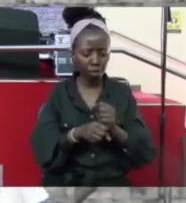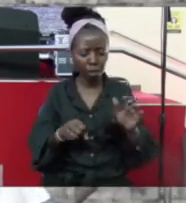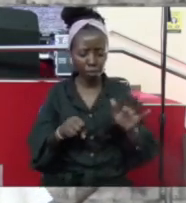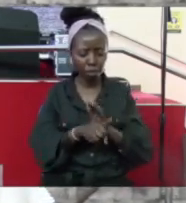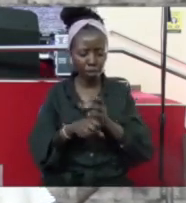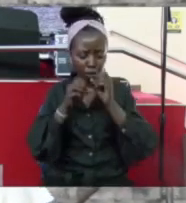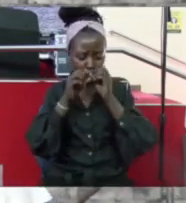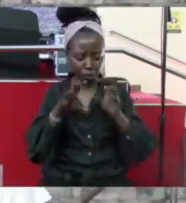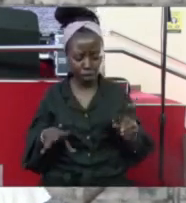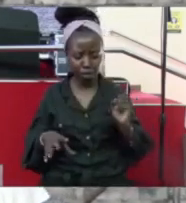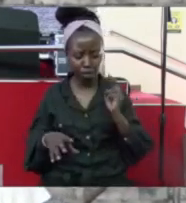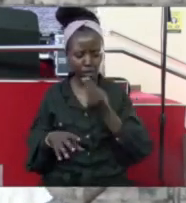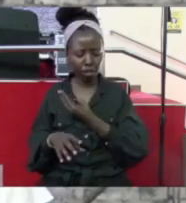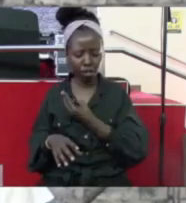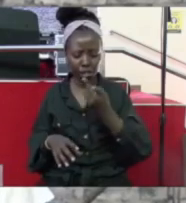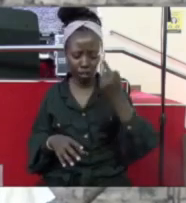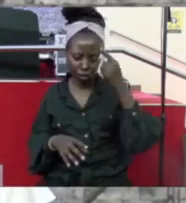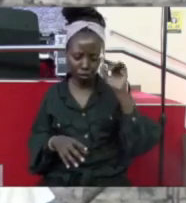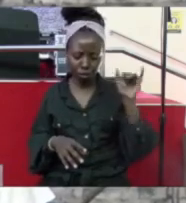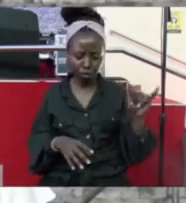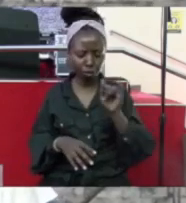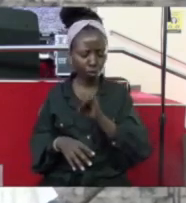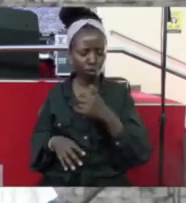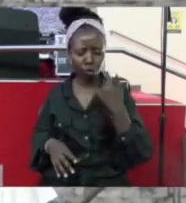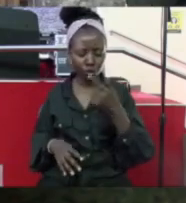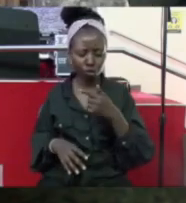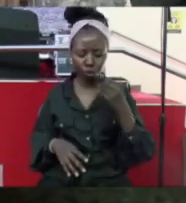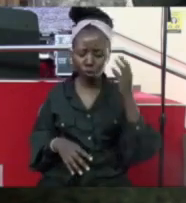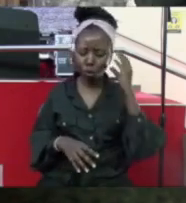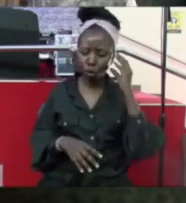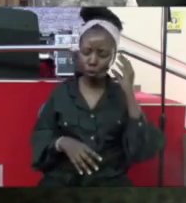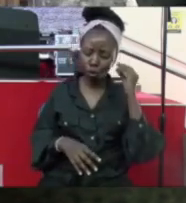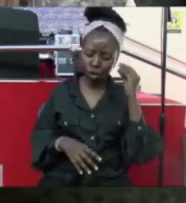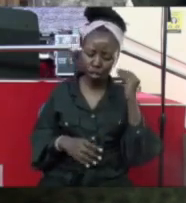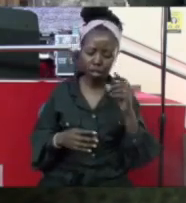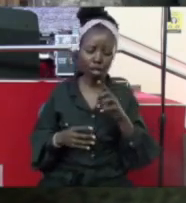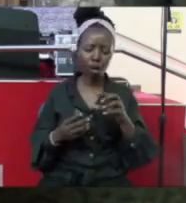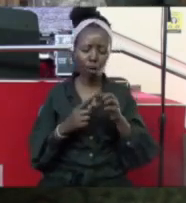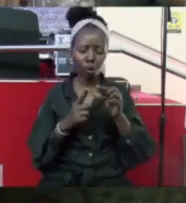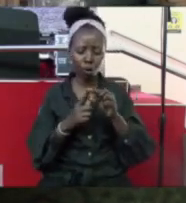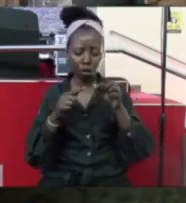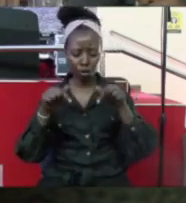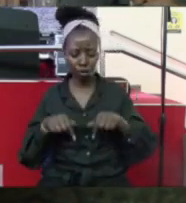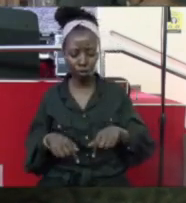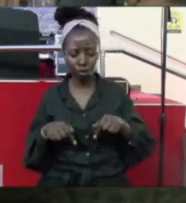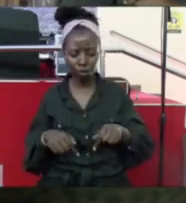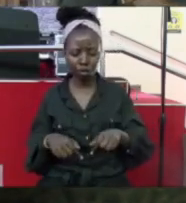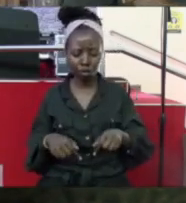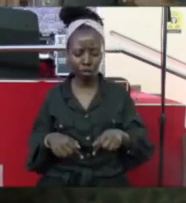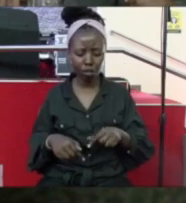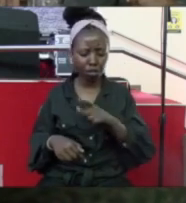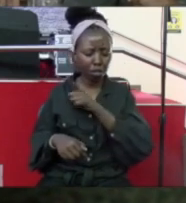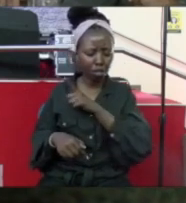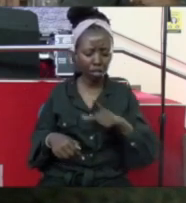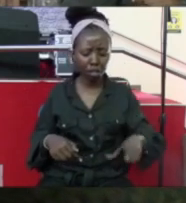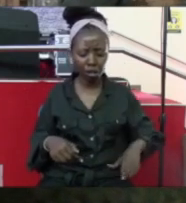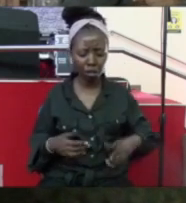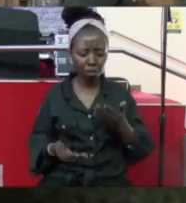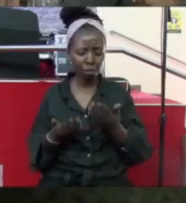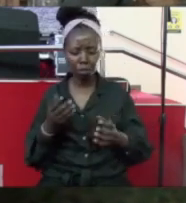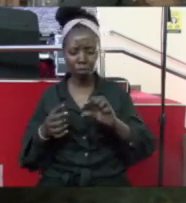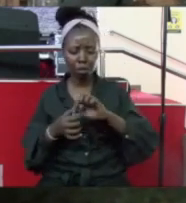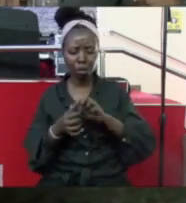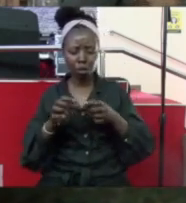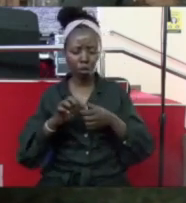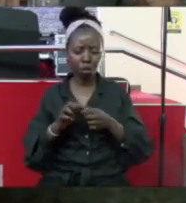kwetu. And Lord, even for them, that, Lord, I have heard, Lord, this word this morning. Na kwa wale ambao wamesikia neno hili asubuhi ya leo. And Lord, are not connected to you